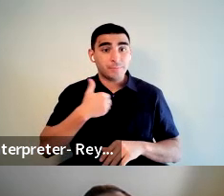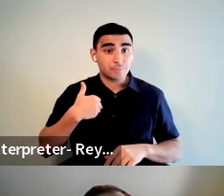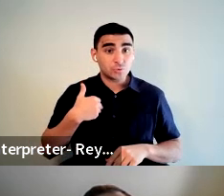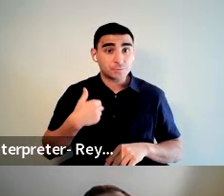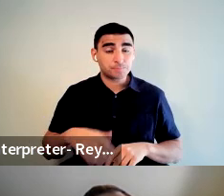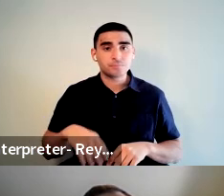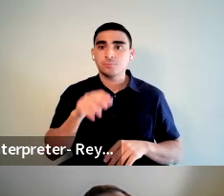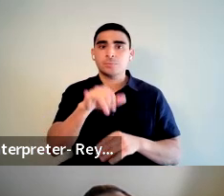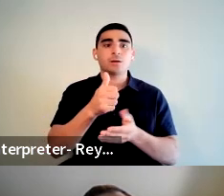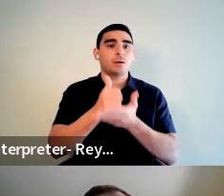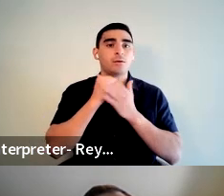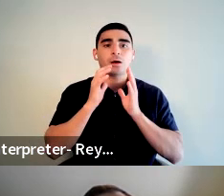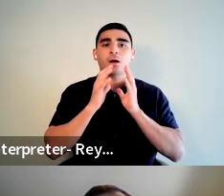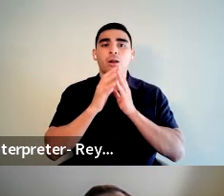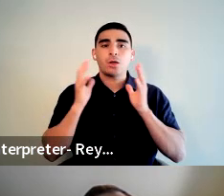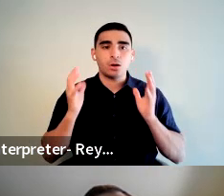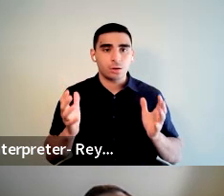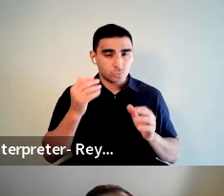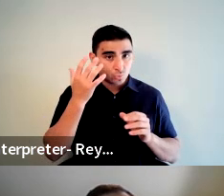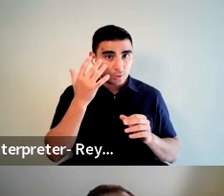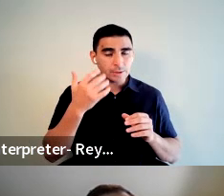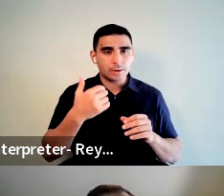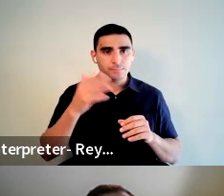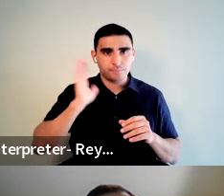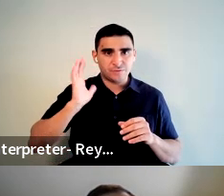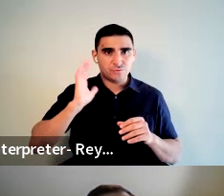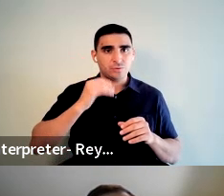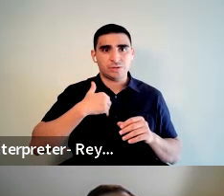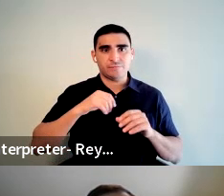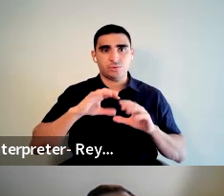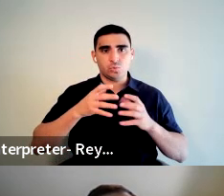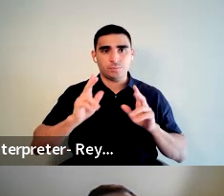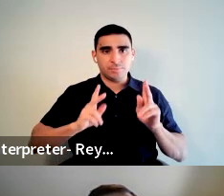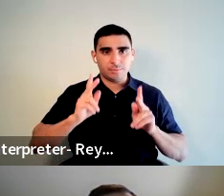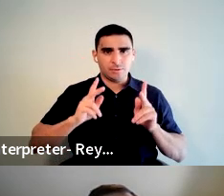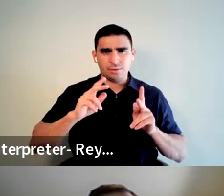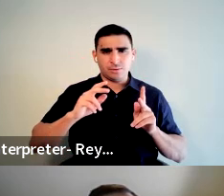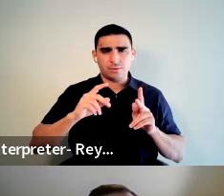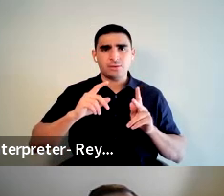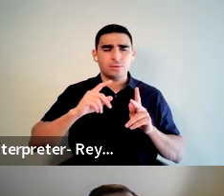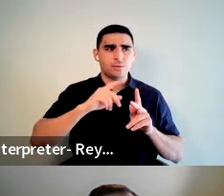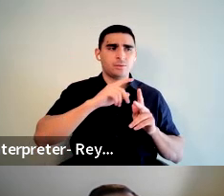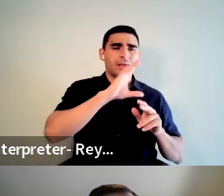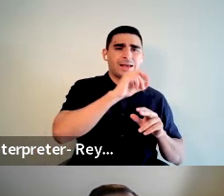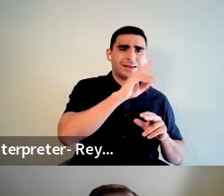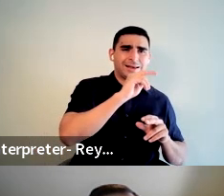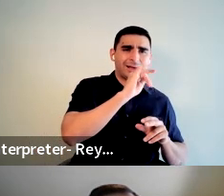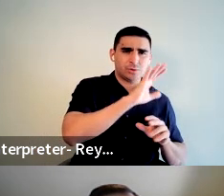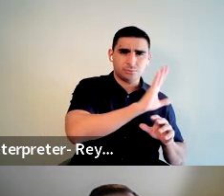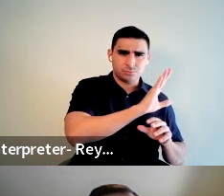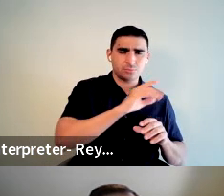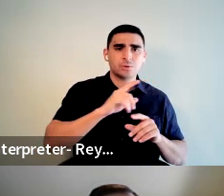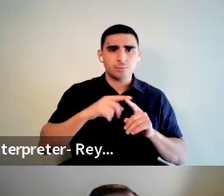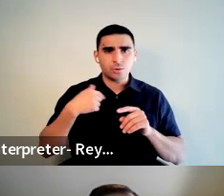helped because, I had a group of people, other professionals, besides people in the county, that we were able to pass